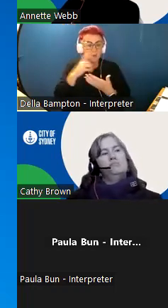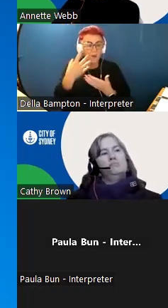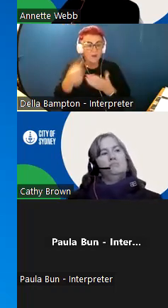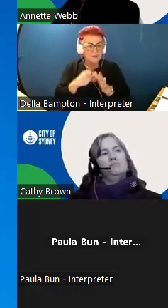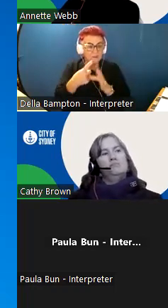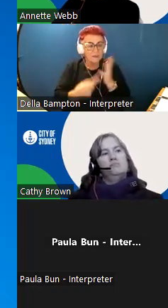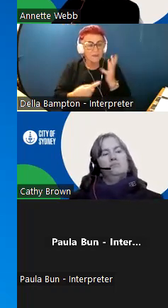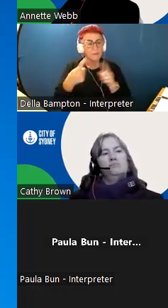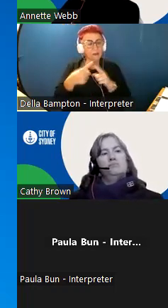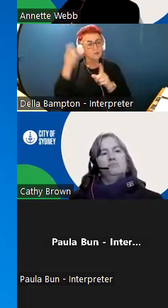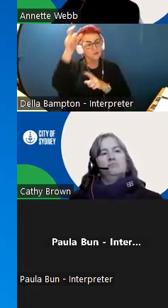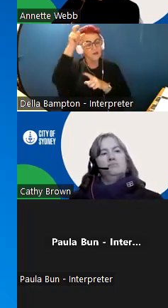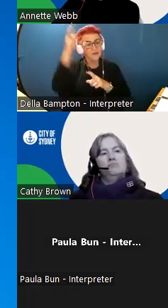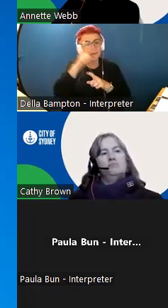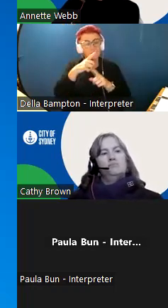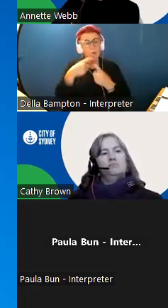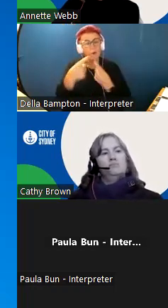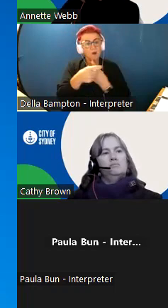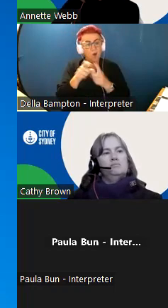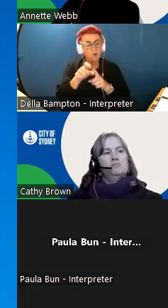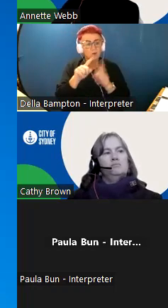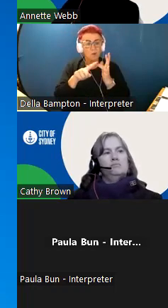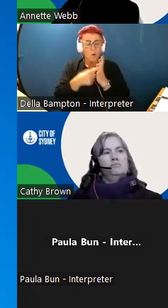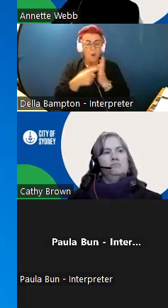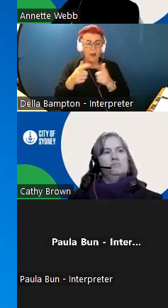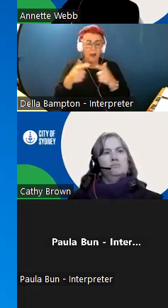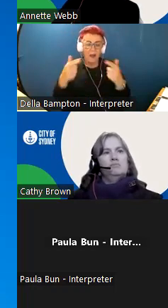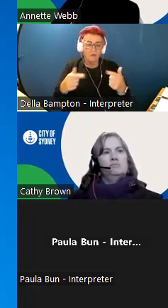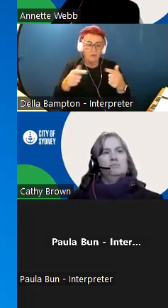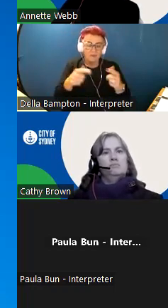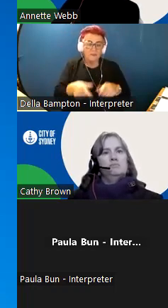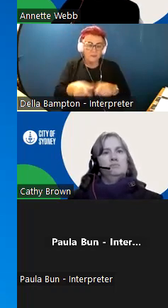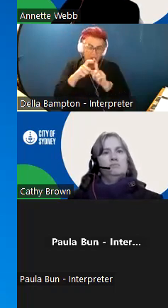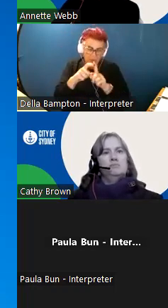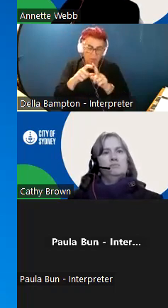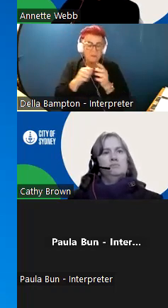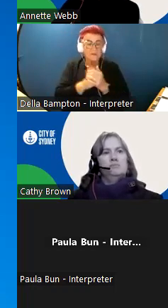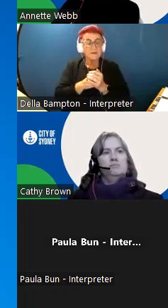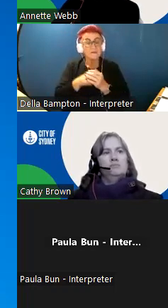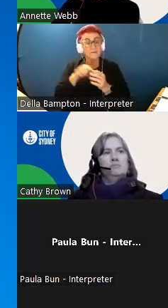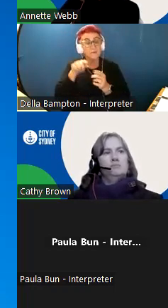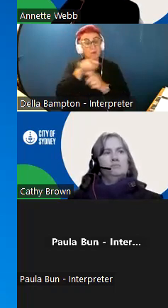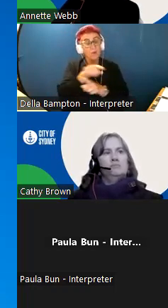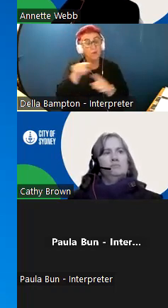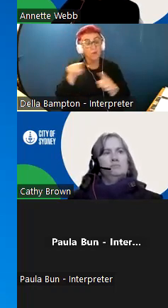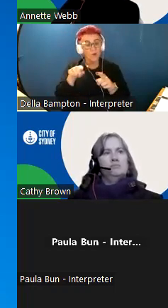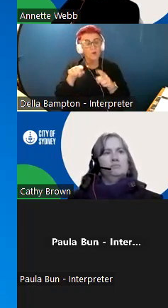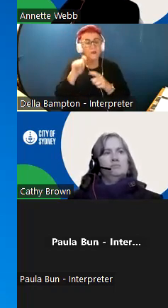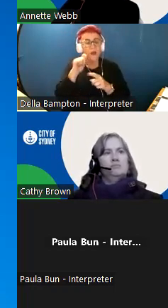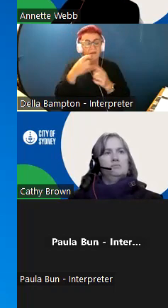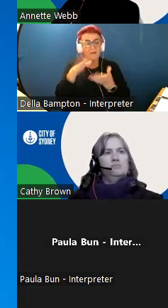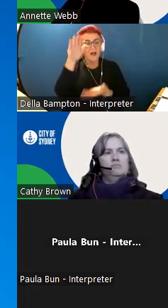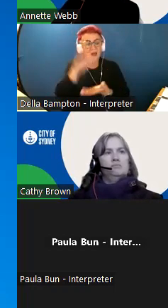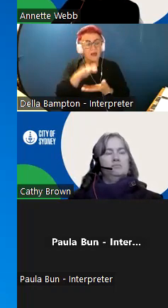creative practitioners who are culturally and linguistically diverse. These practitioners identify less satisfaction in